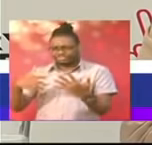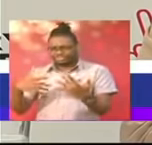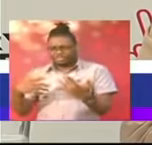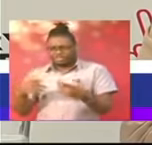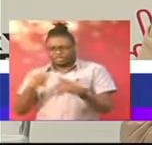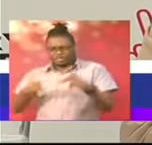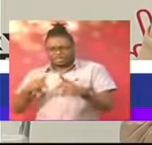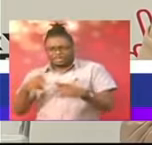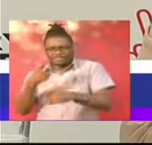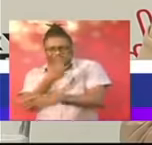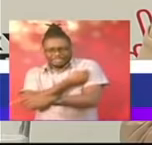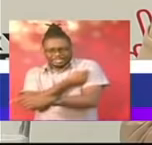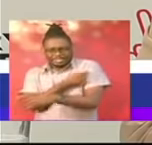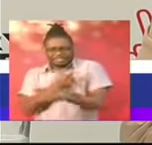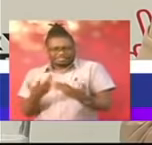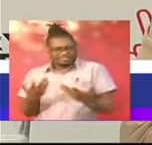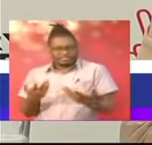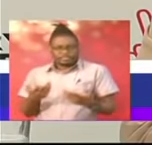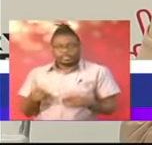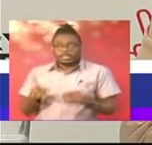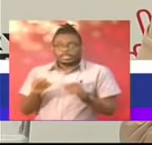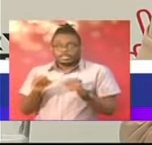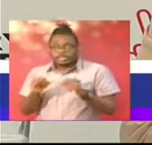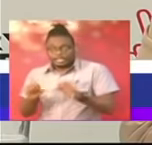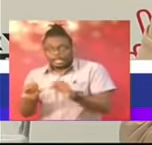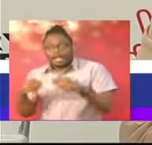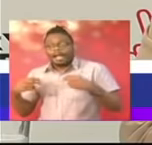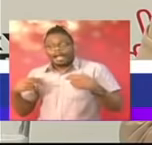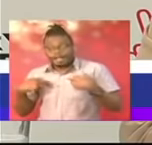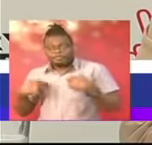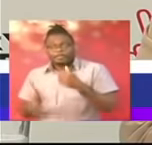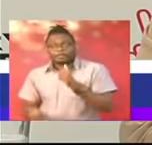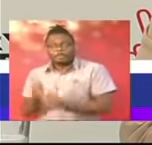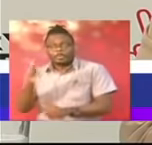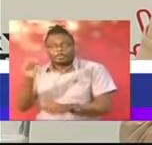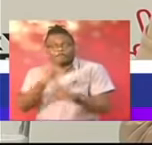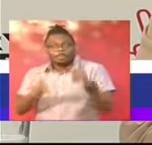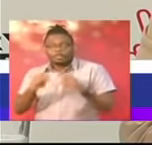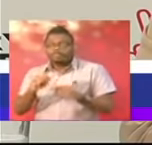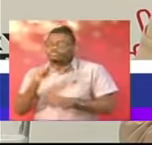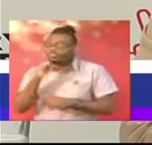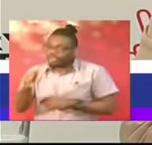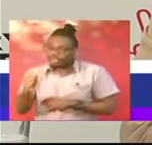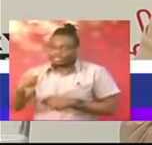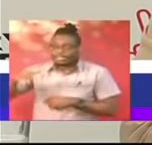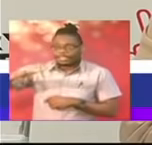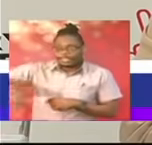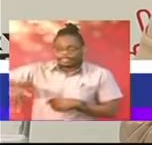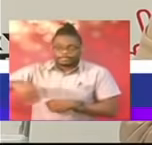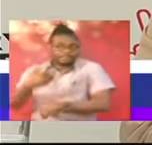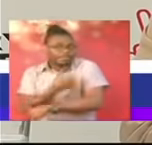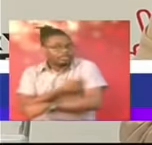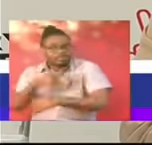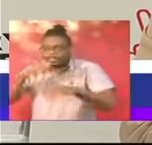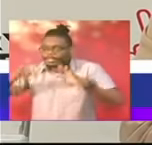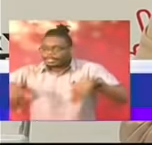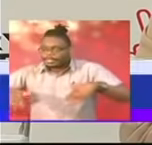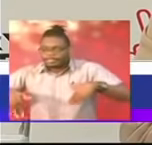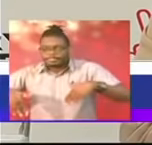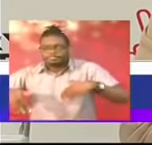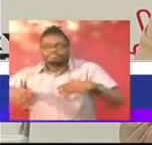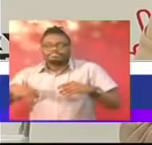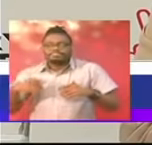population where we still have the vast majority of the population not yet vaccinated. We have about maybe 13% of the